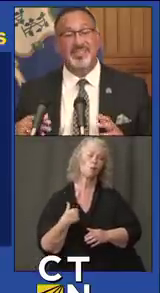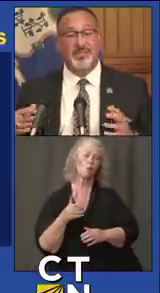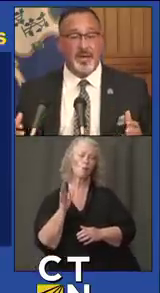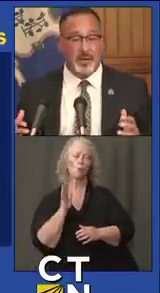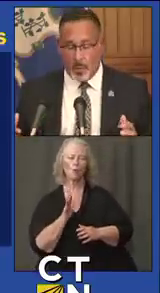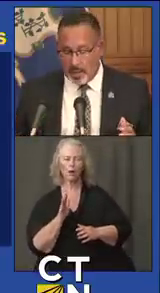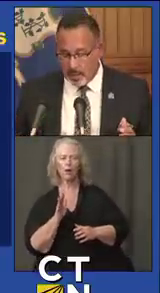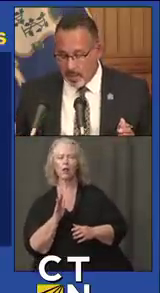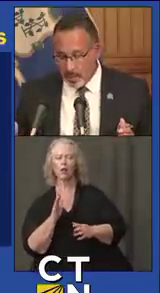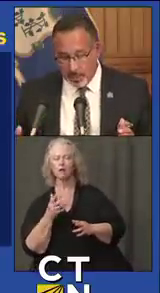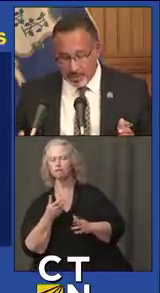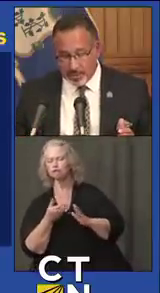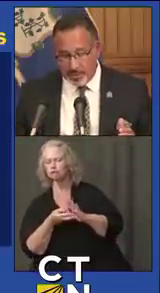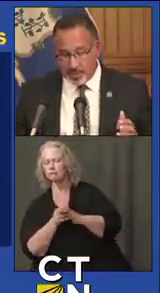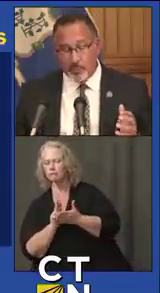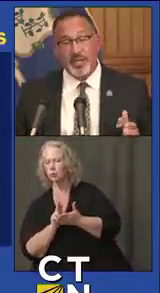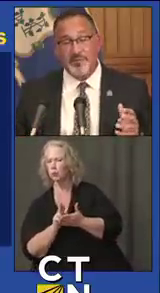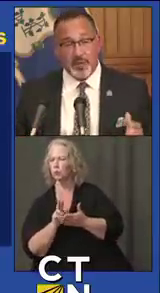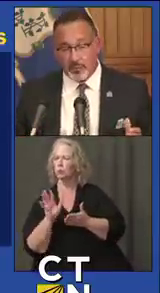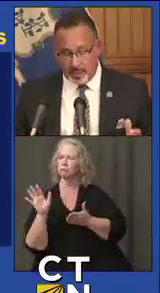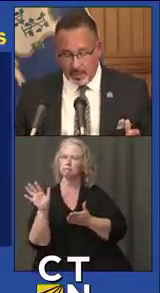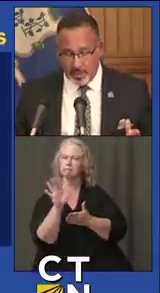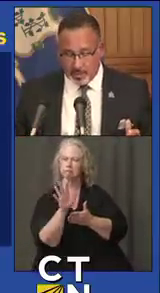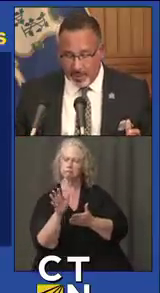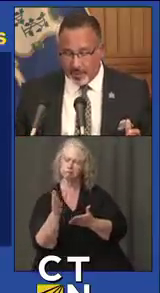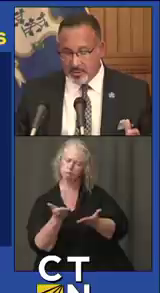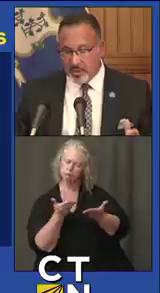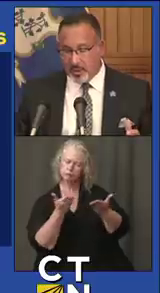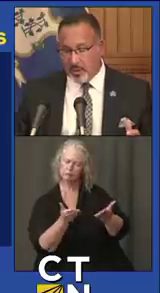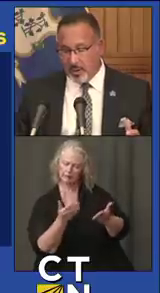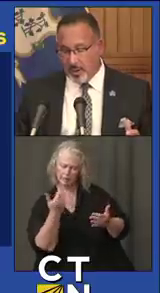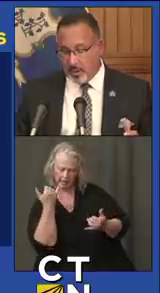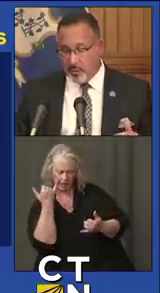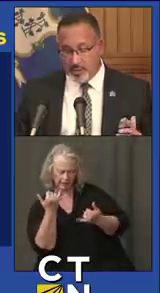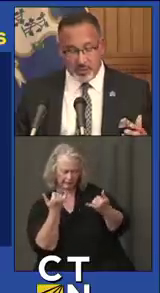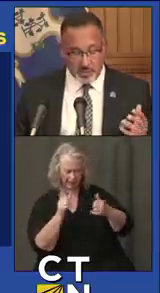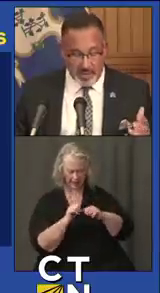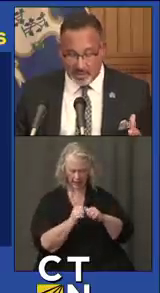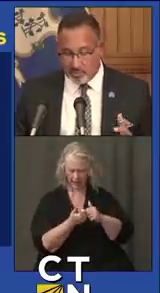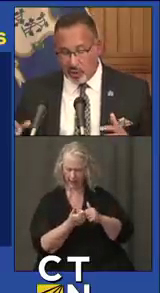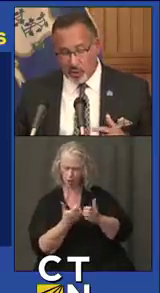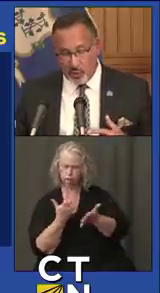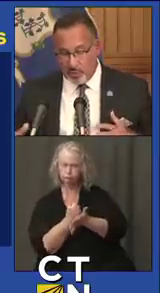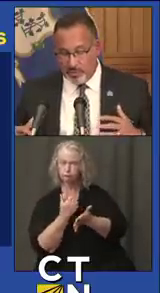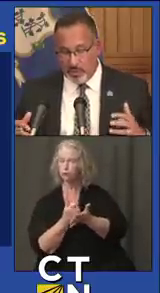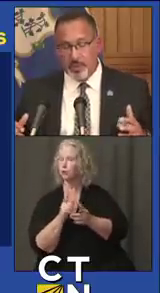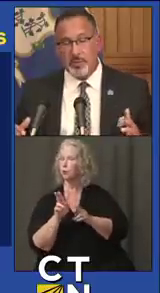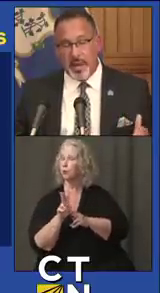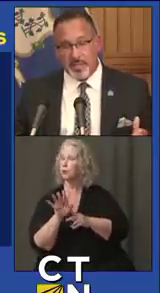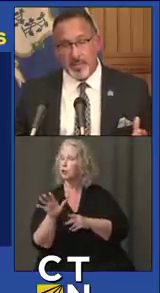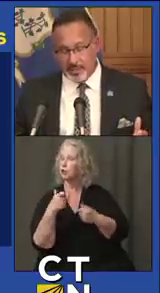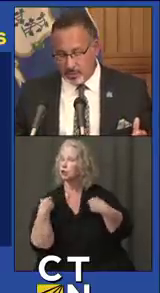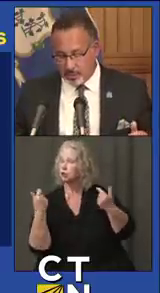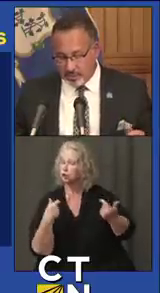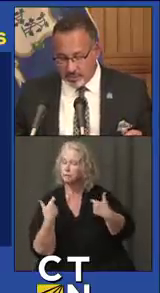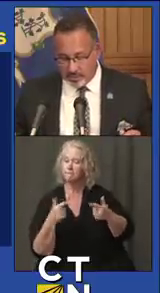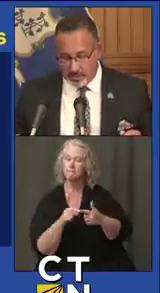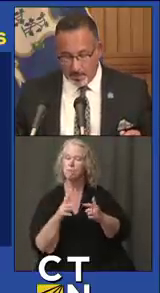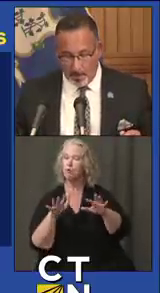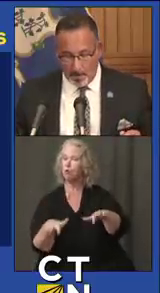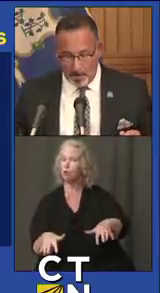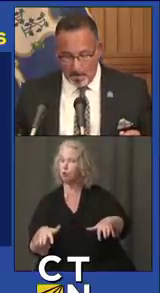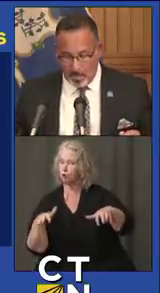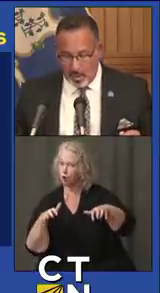in a systematic way, building space and reconfiguring space and using gymnasiums, auditoriums to maximize social